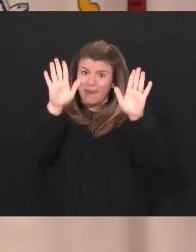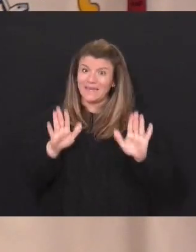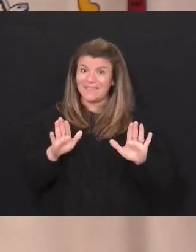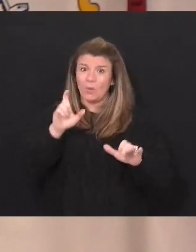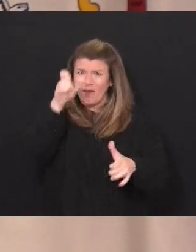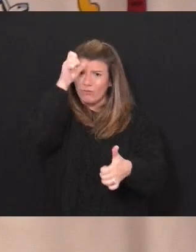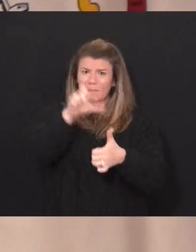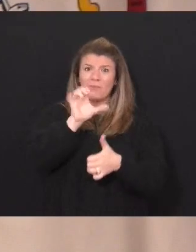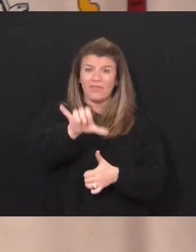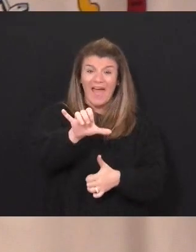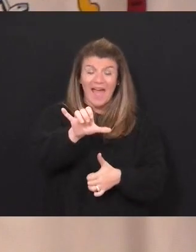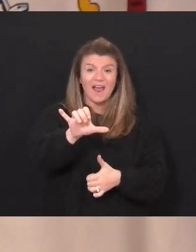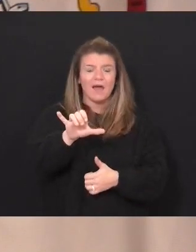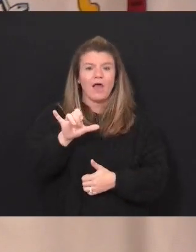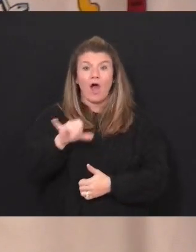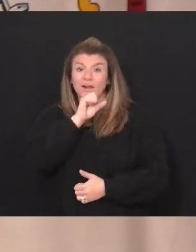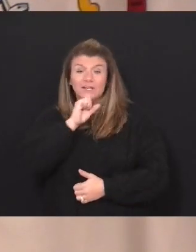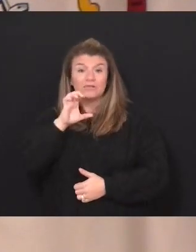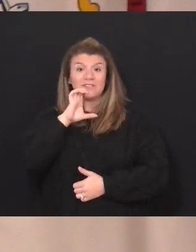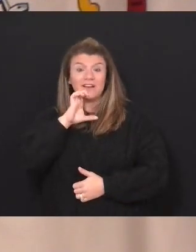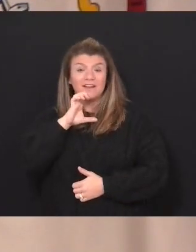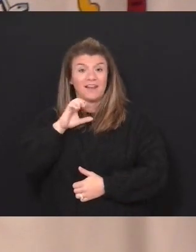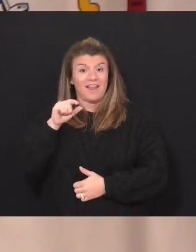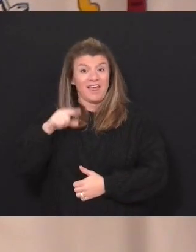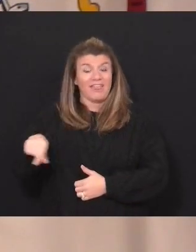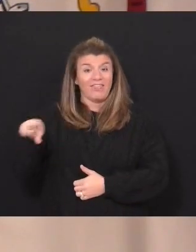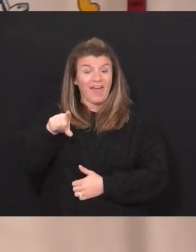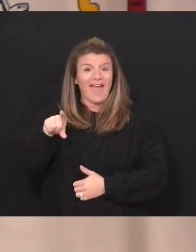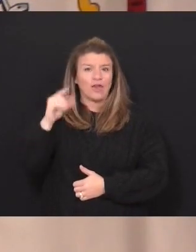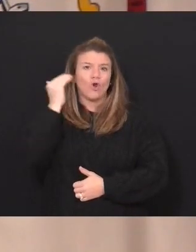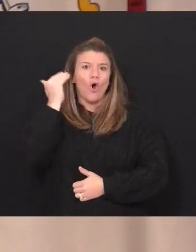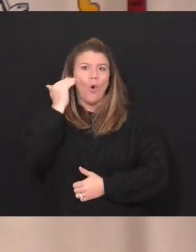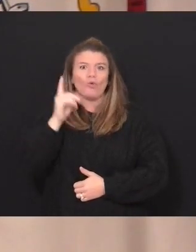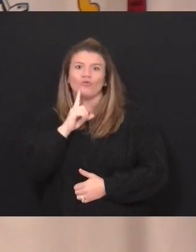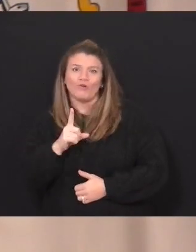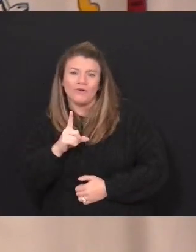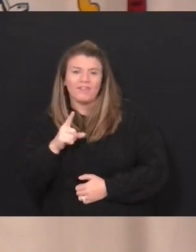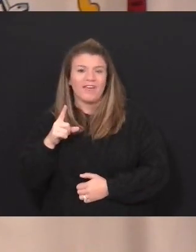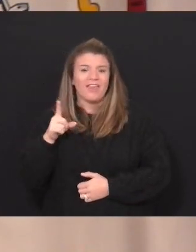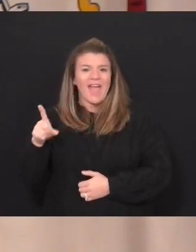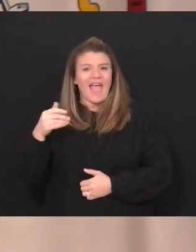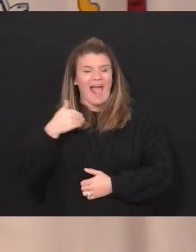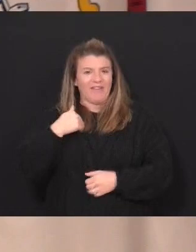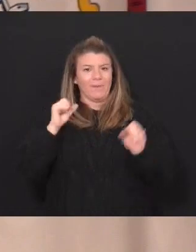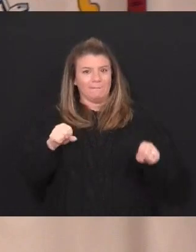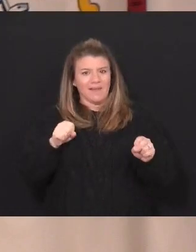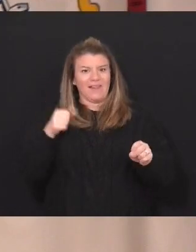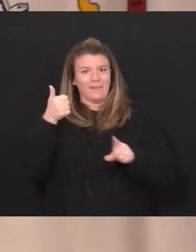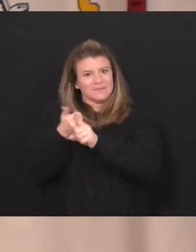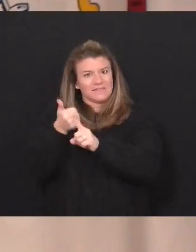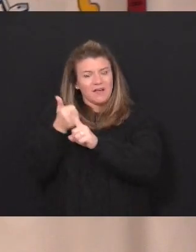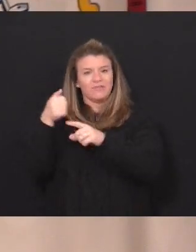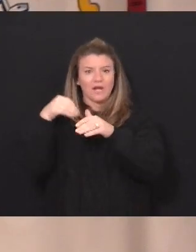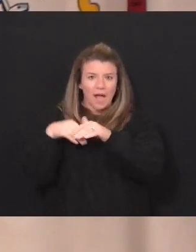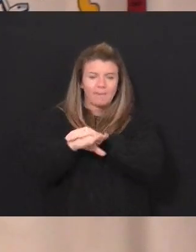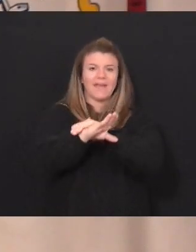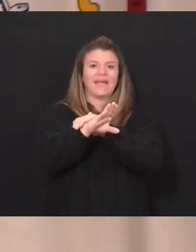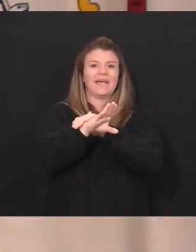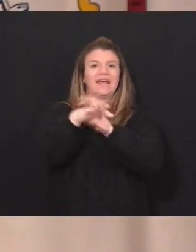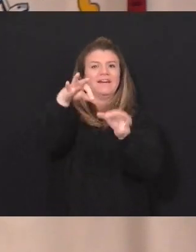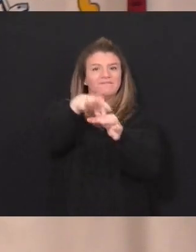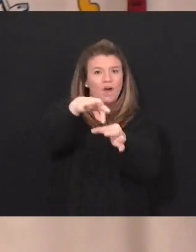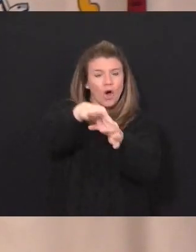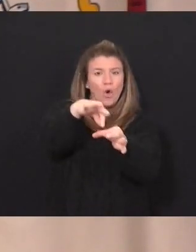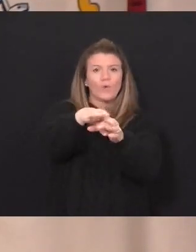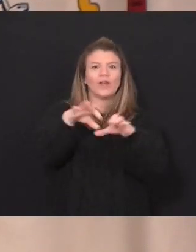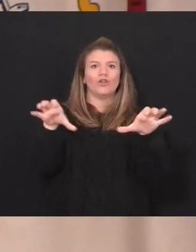seniors, for our seniors that have had the opportunity to be able to come and to vote and to come to the polling, to our polling places and be able